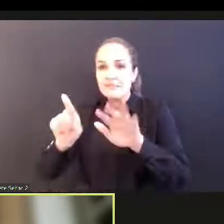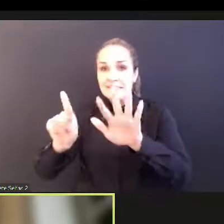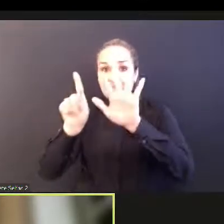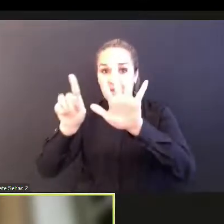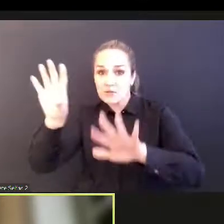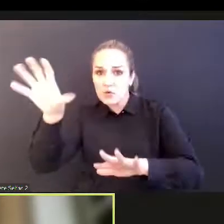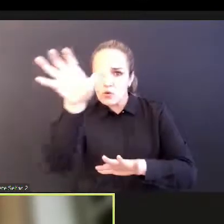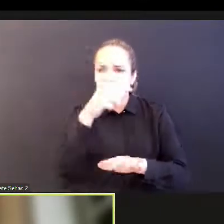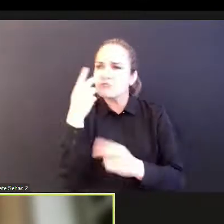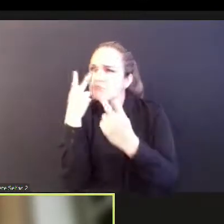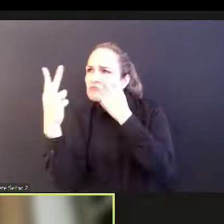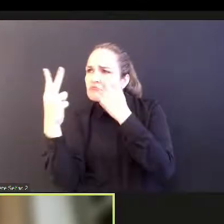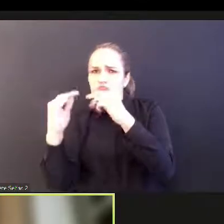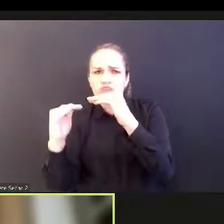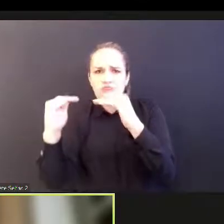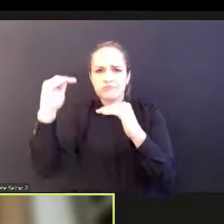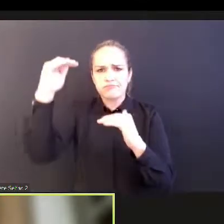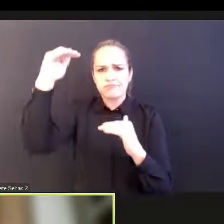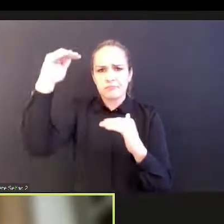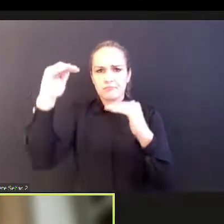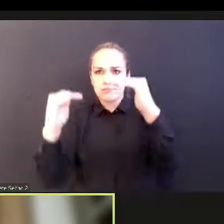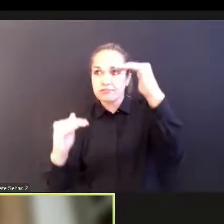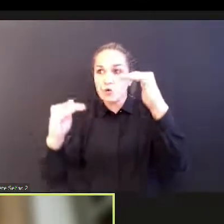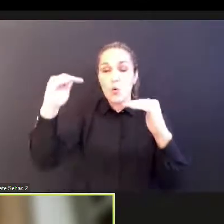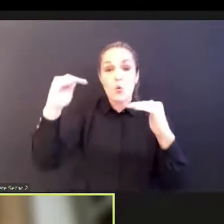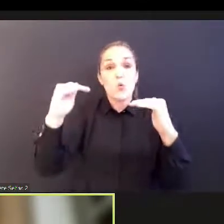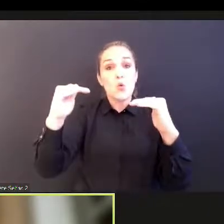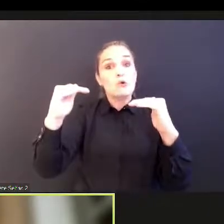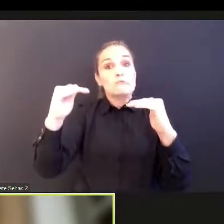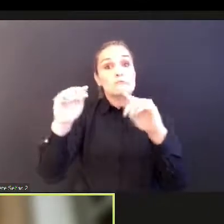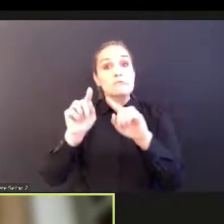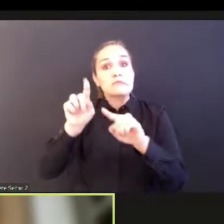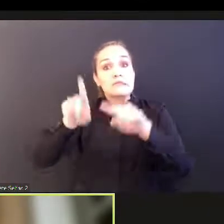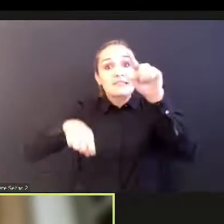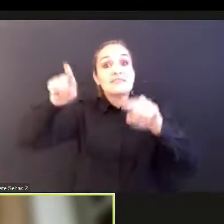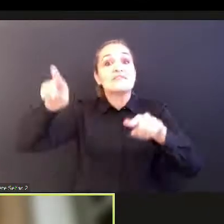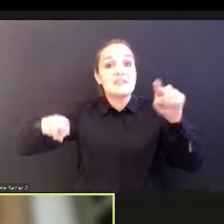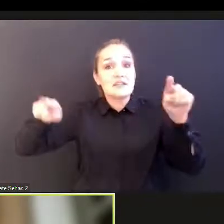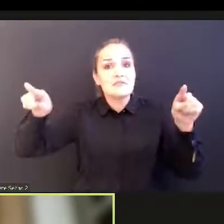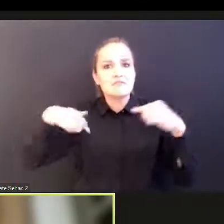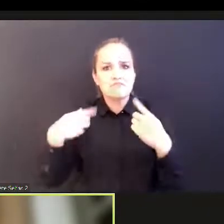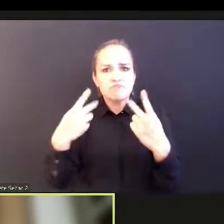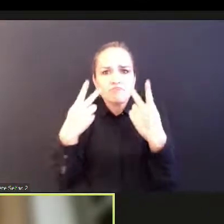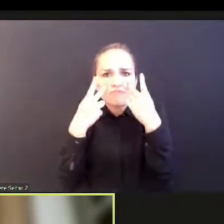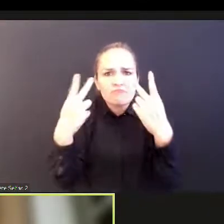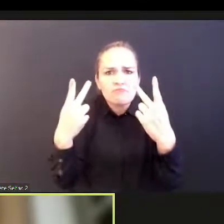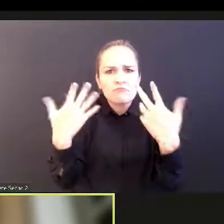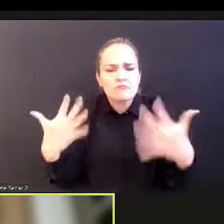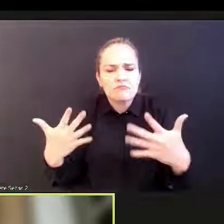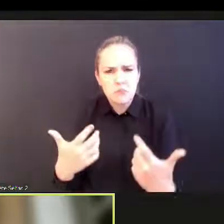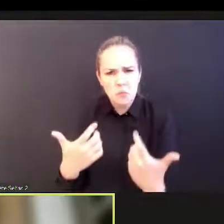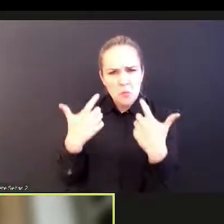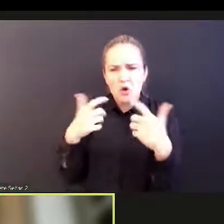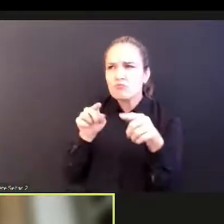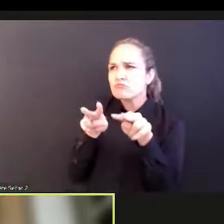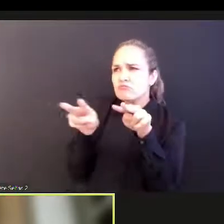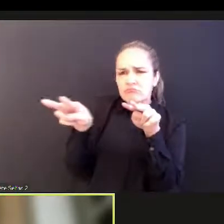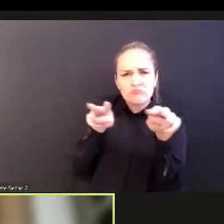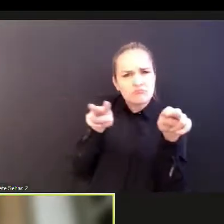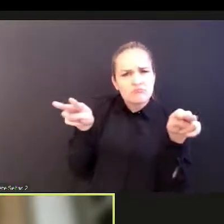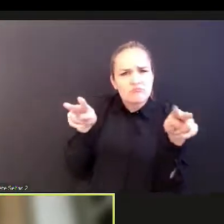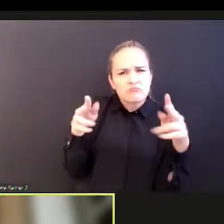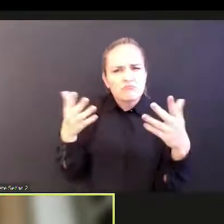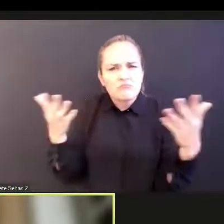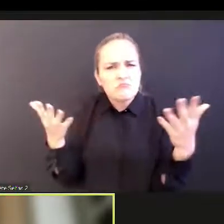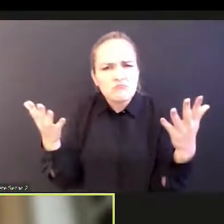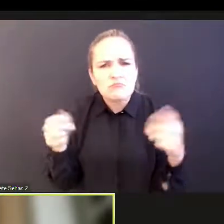countries was very different, but I think they really capture the essence of this kind of export that provides opportunities for a wide